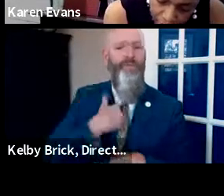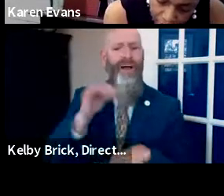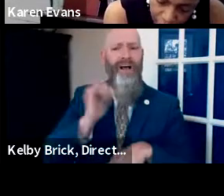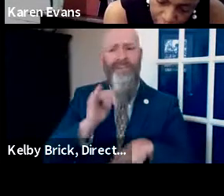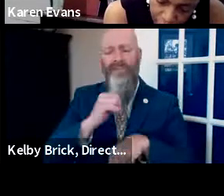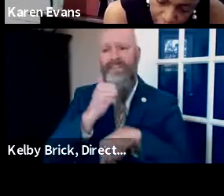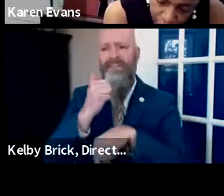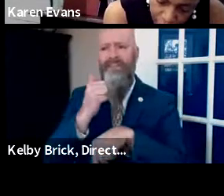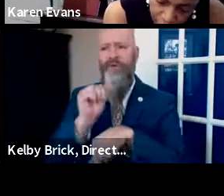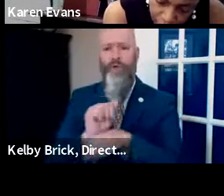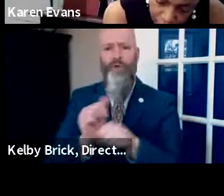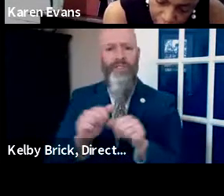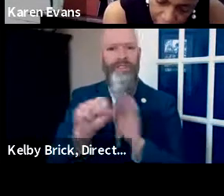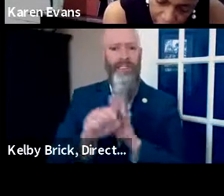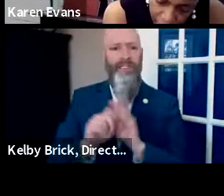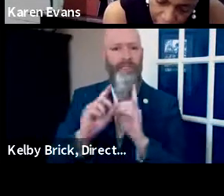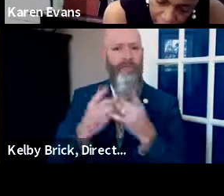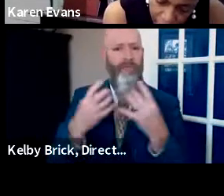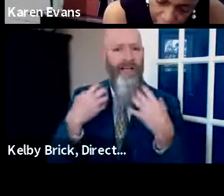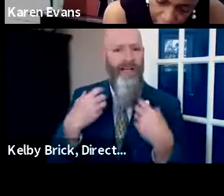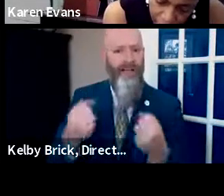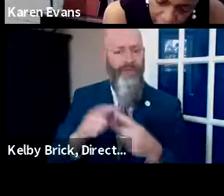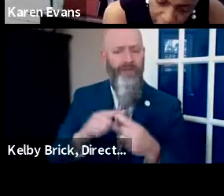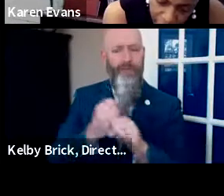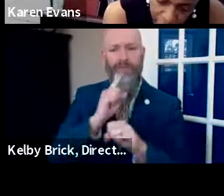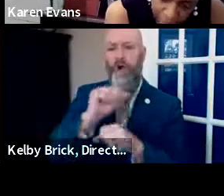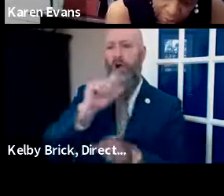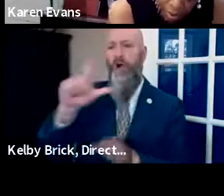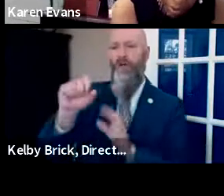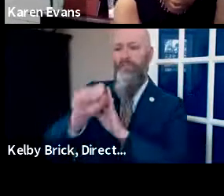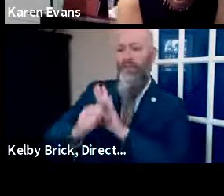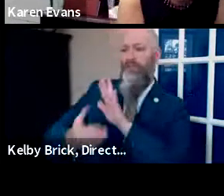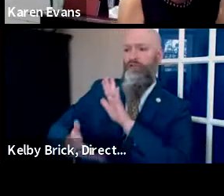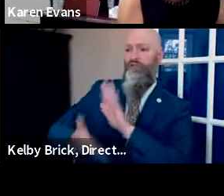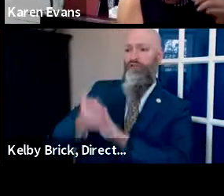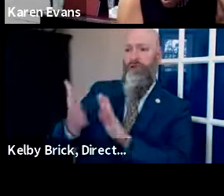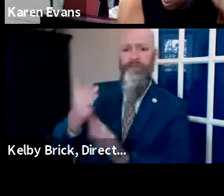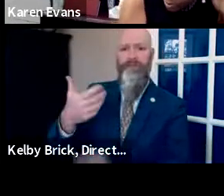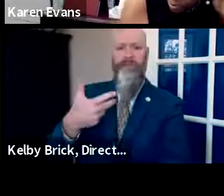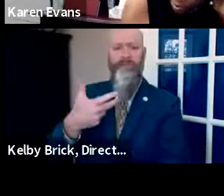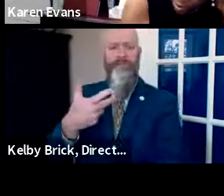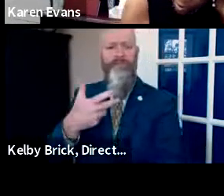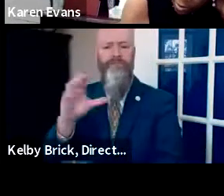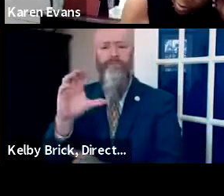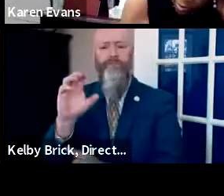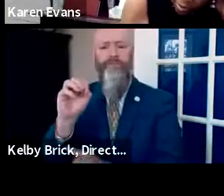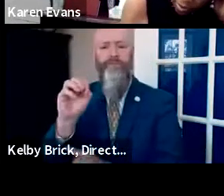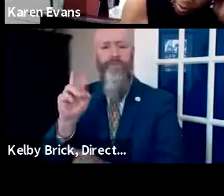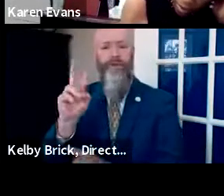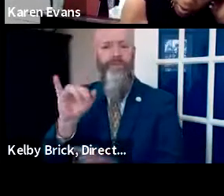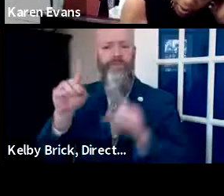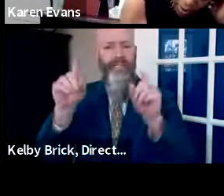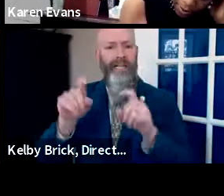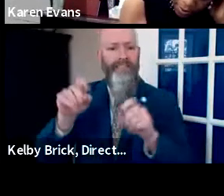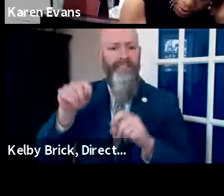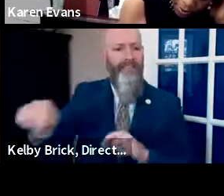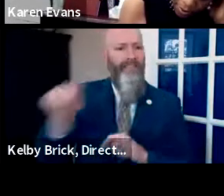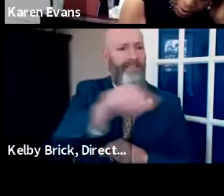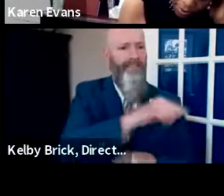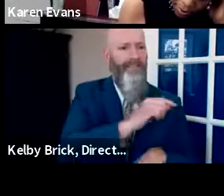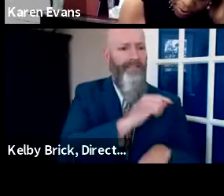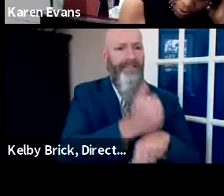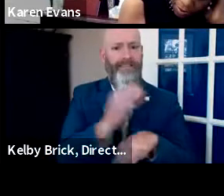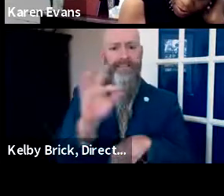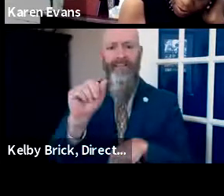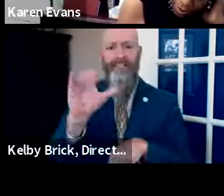deaf interpreters are provided with a hearing interpreter team for full access to information. We've also ensured that